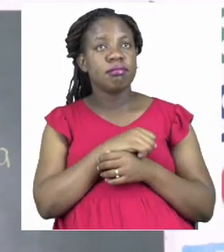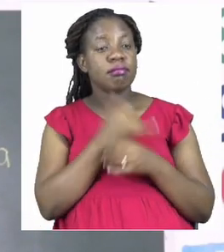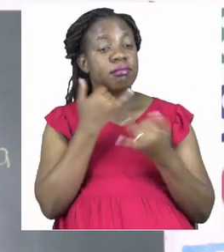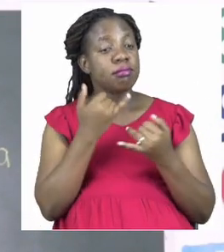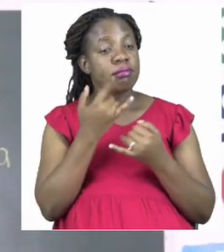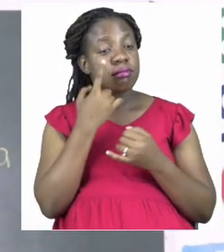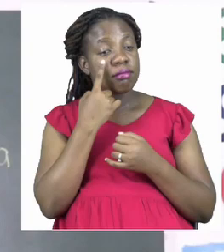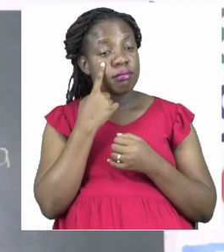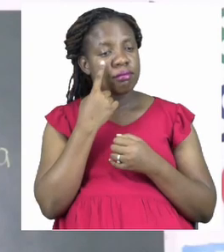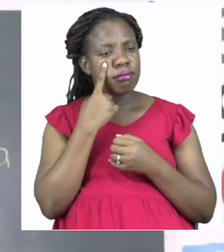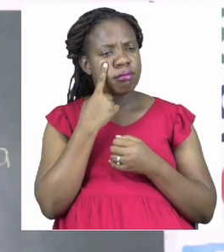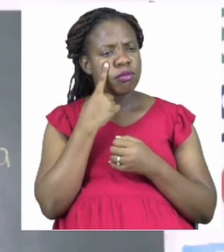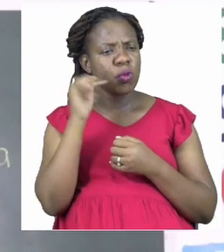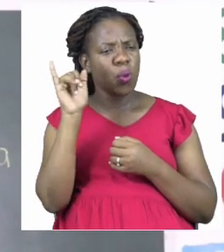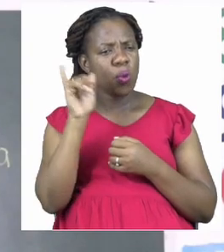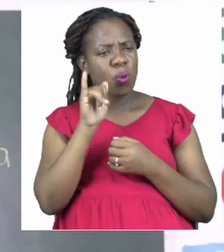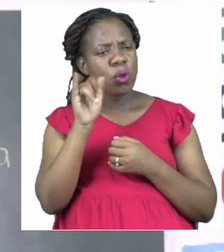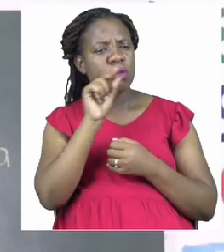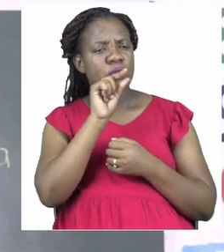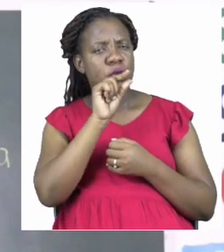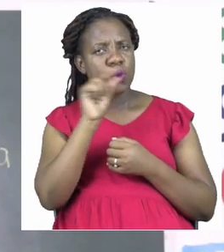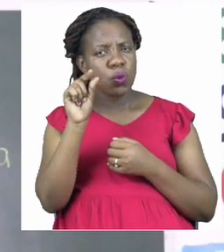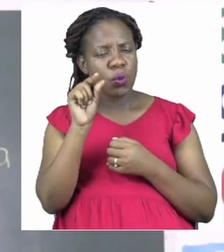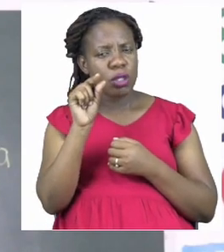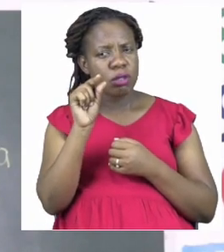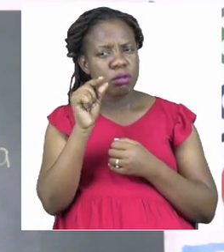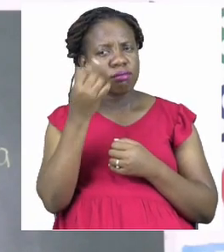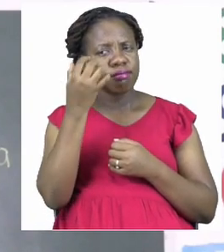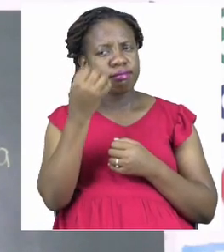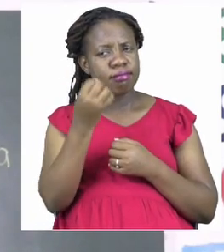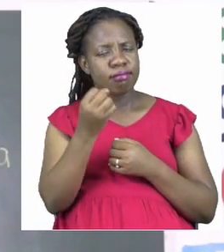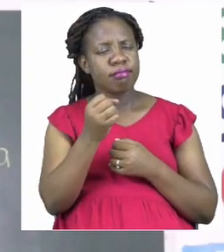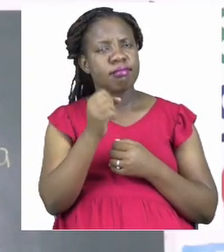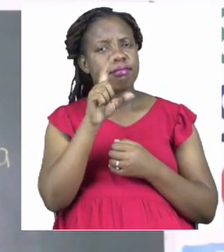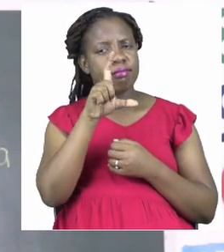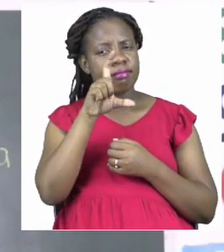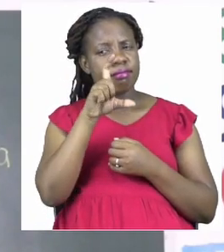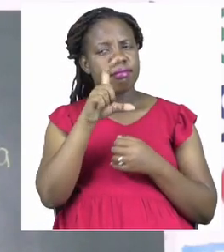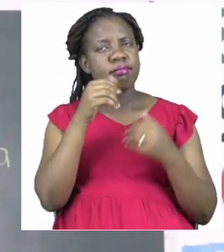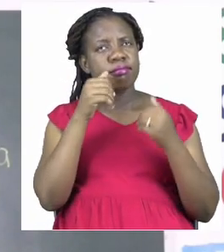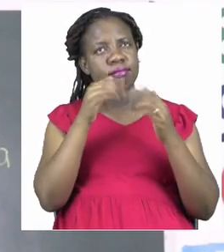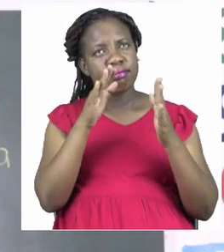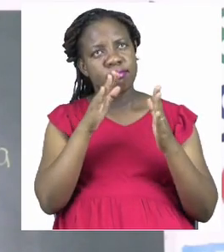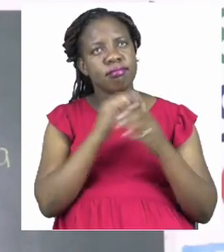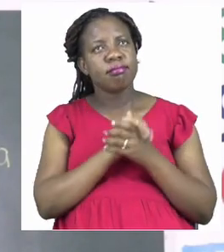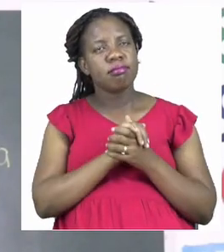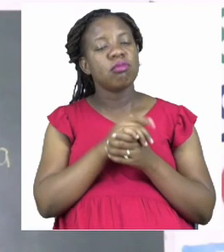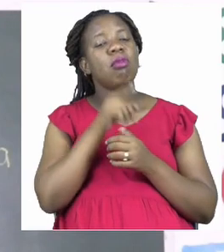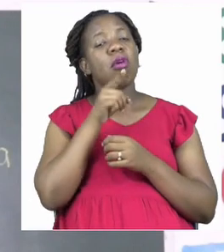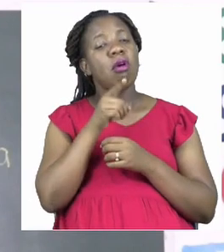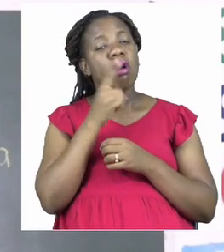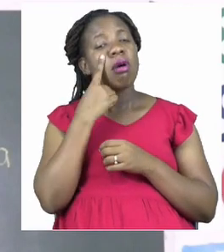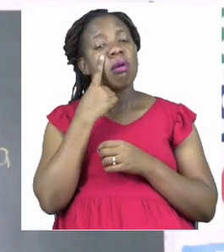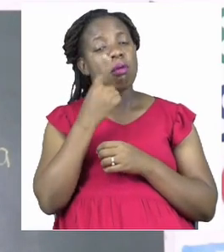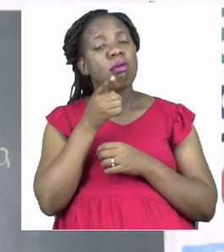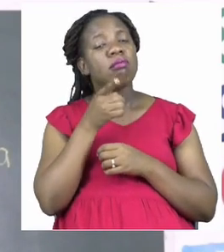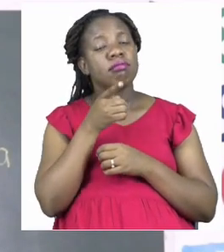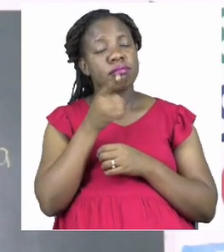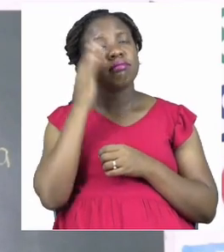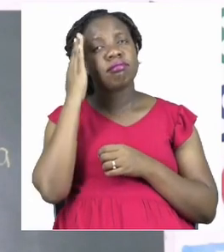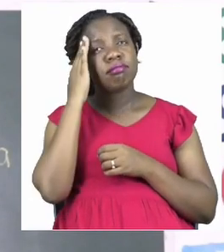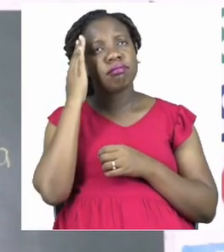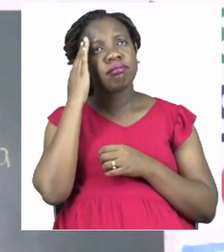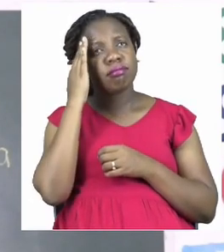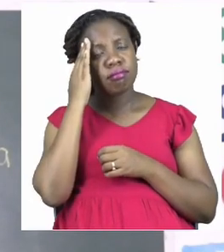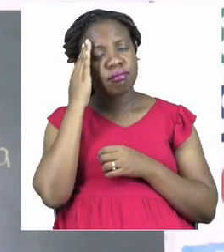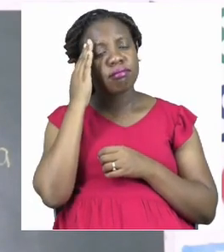words that have a capital letter, then you know that is the one that we need to start with. We have